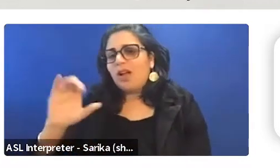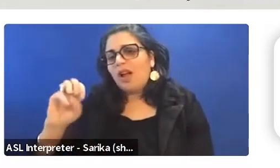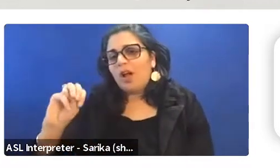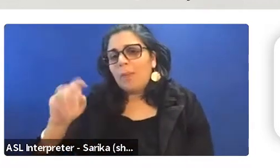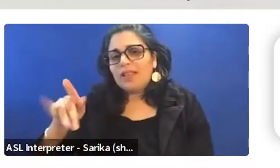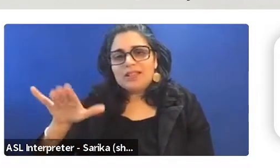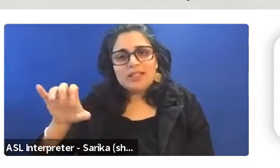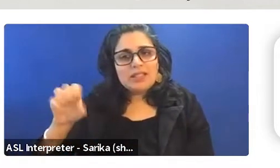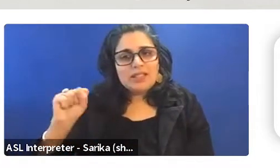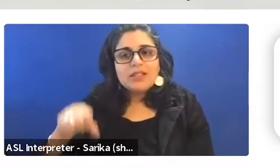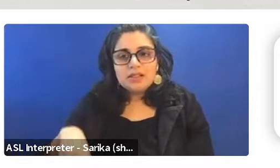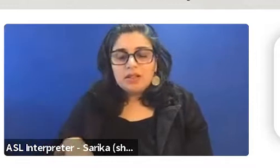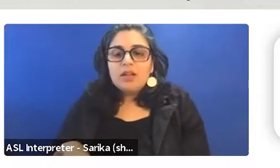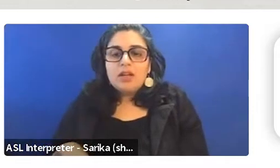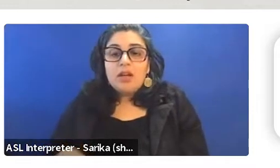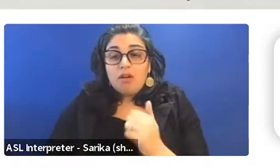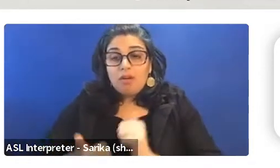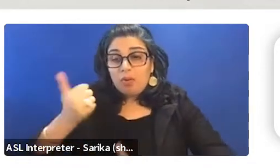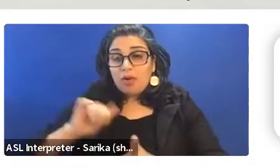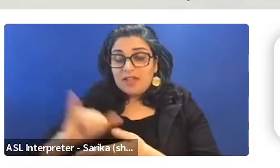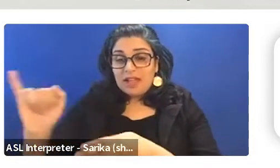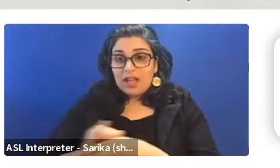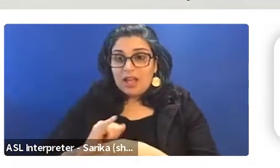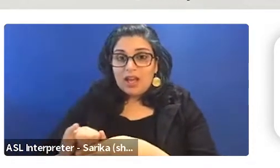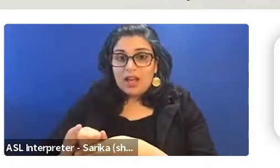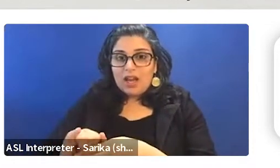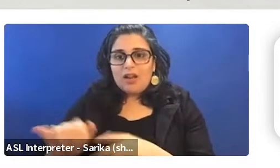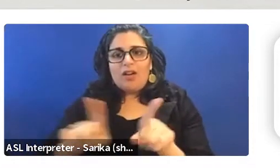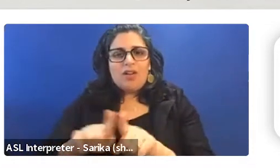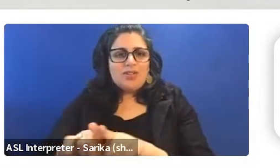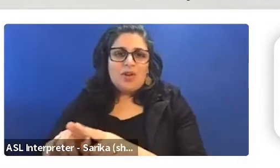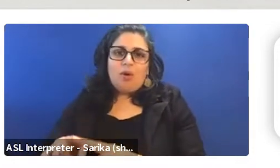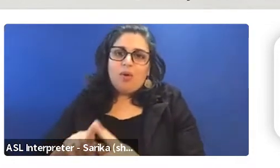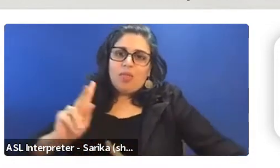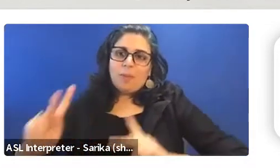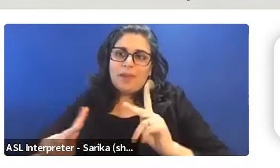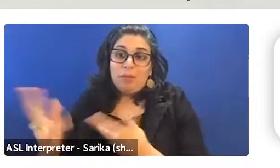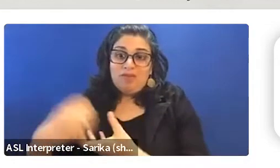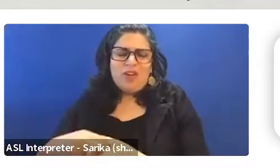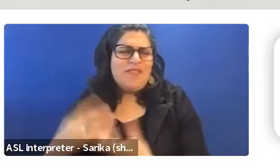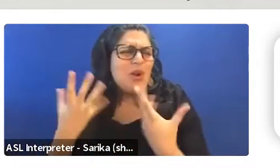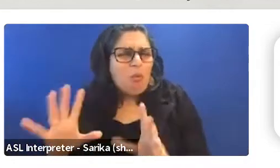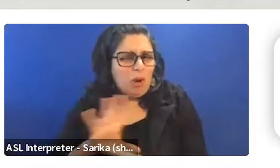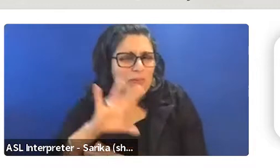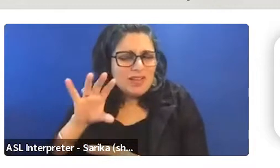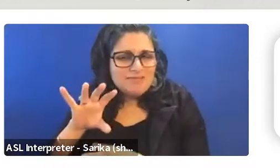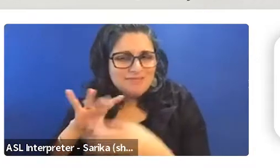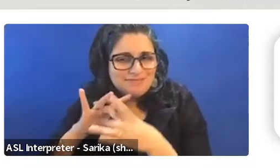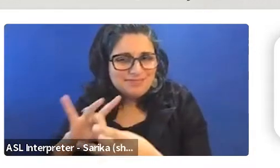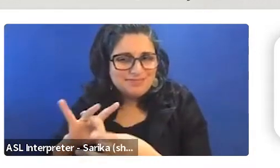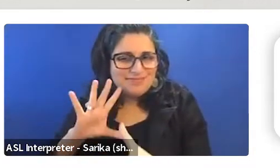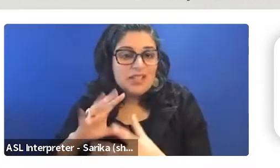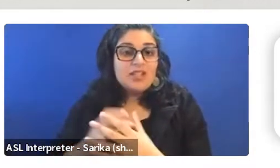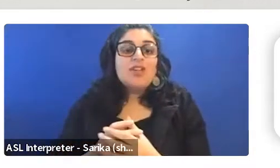believe most of the fashion industry, but also its consumers, don't want to be a part of it, right? So a lot of the idea for